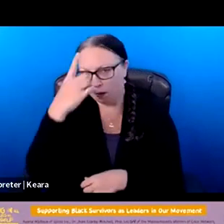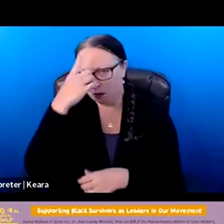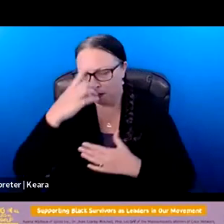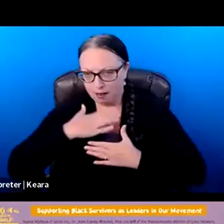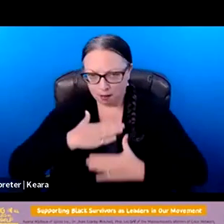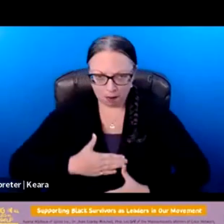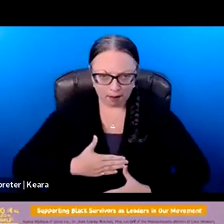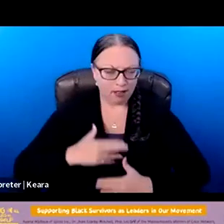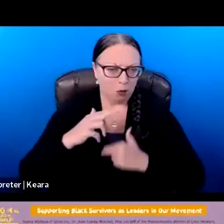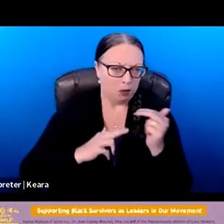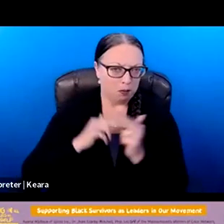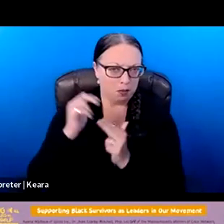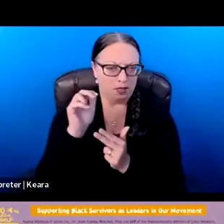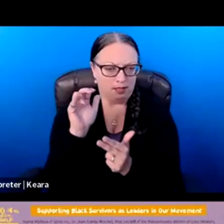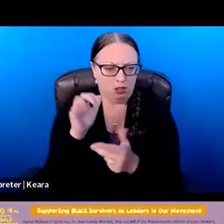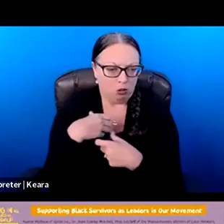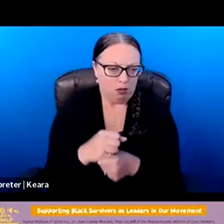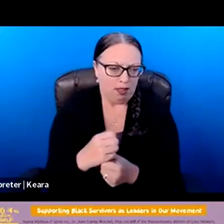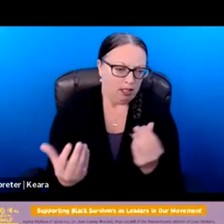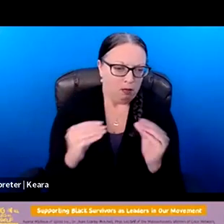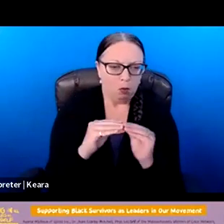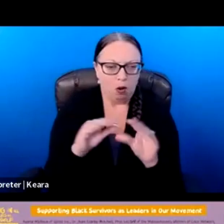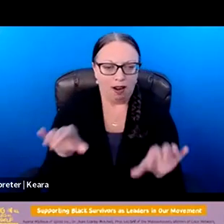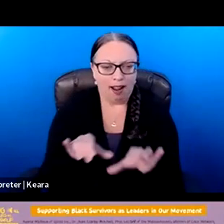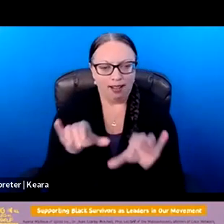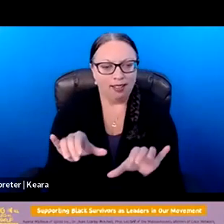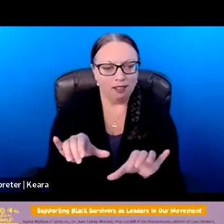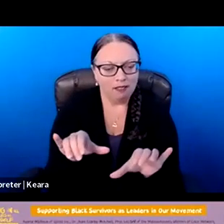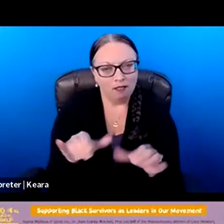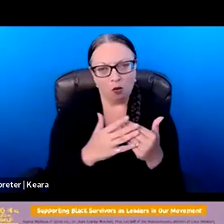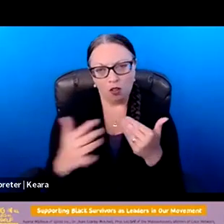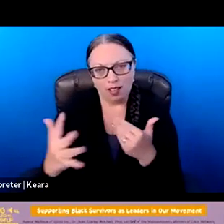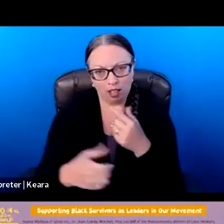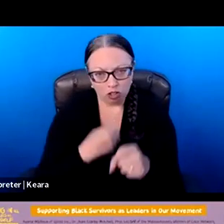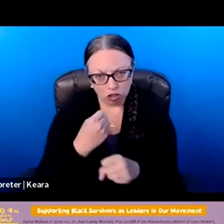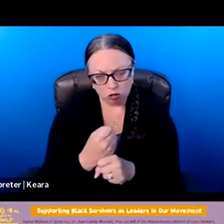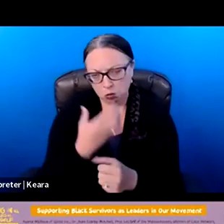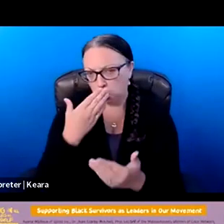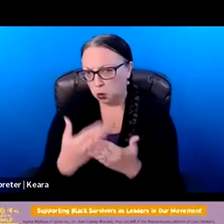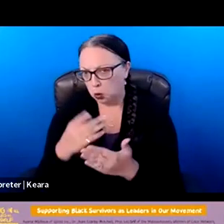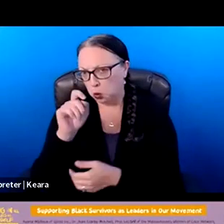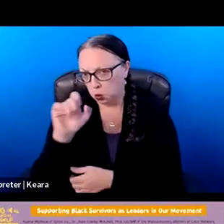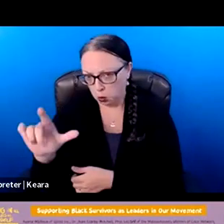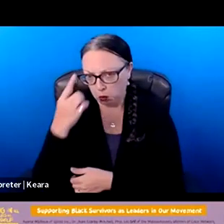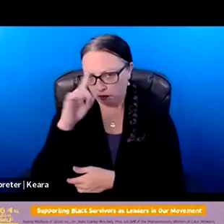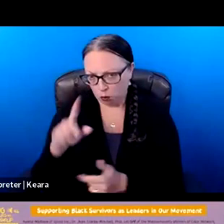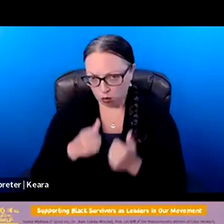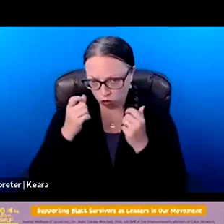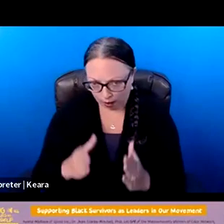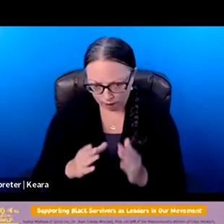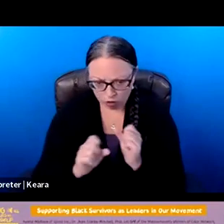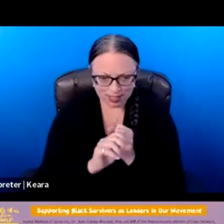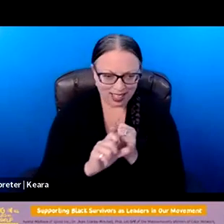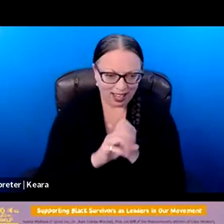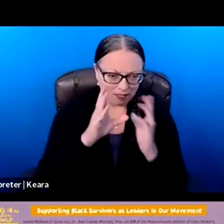make it even more interactive over the next year, which is a really great tool for survivors and advocates as well, and people